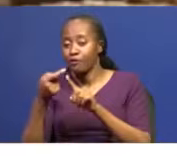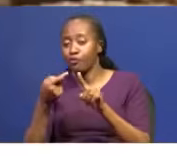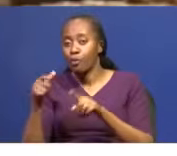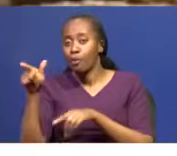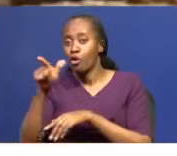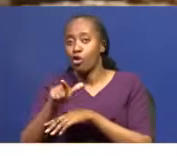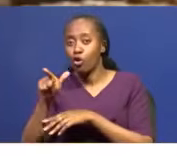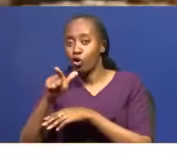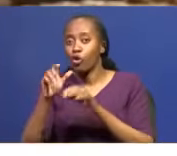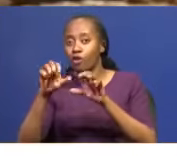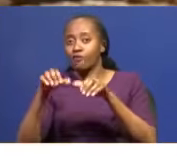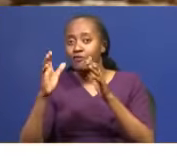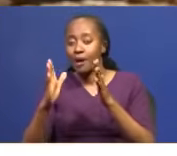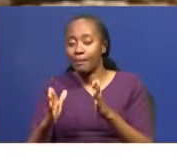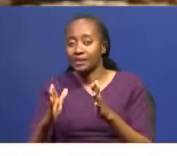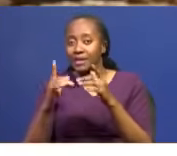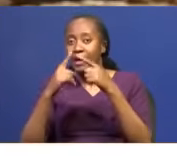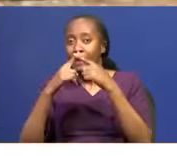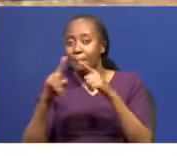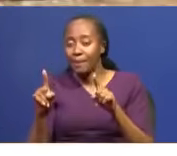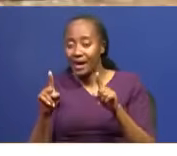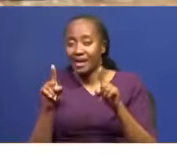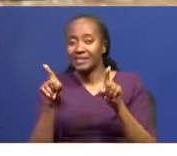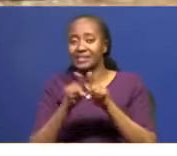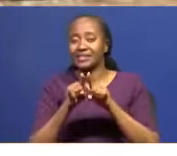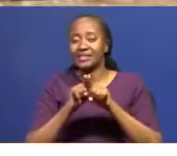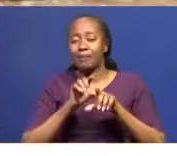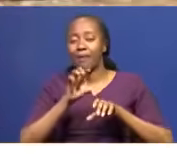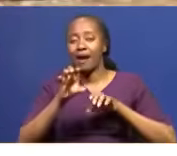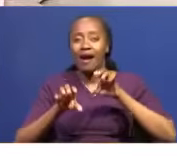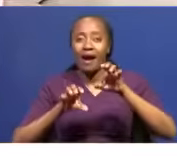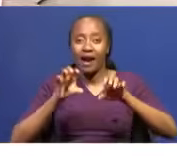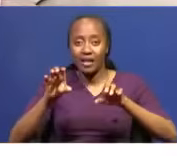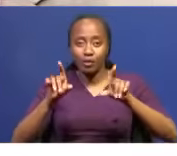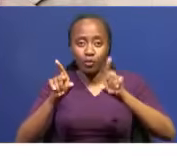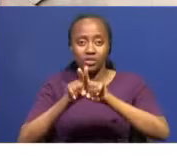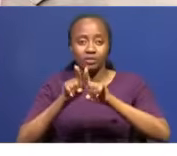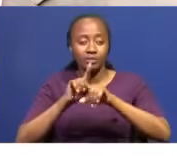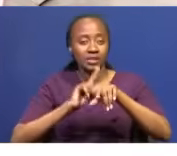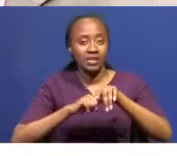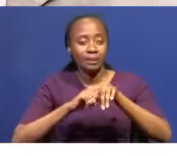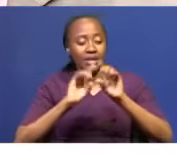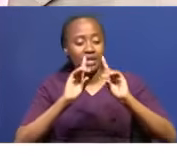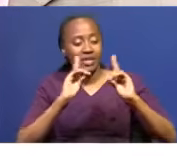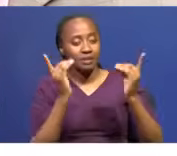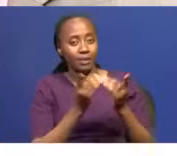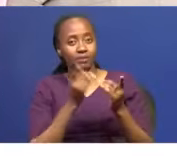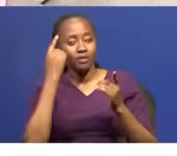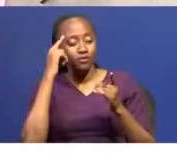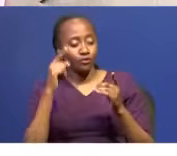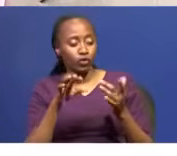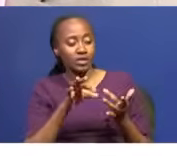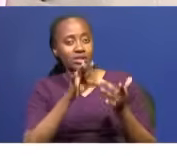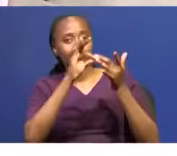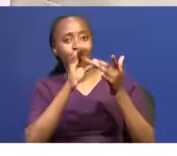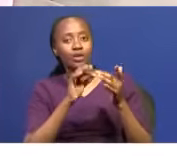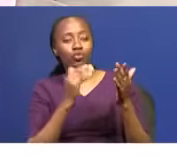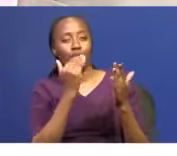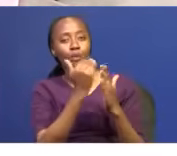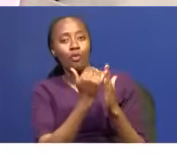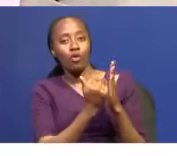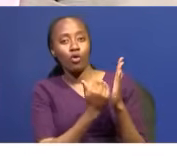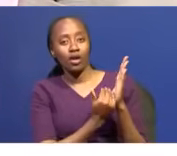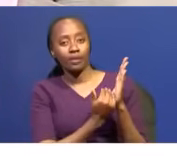farmers. The cash will also be spent on the livestock offtake and restocking programs. The Department of Special Programs is on